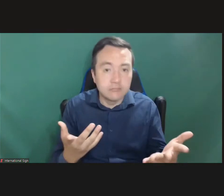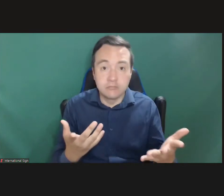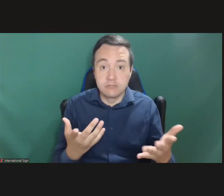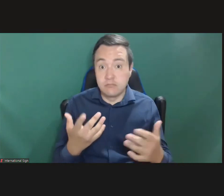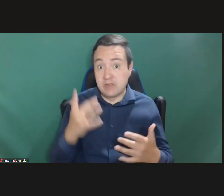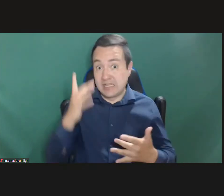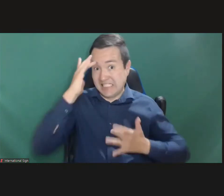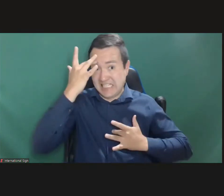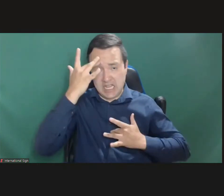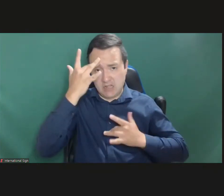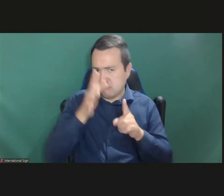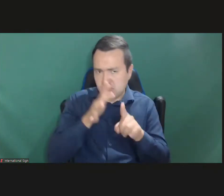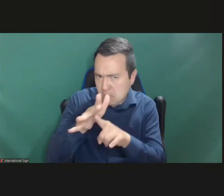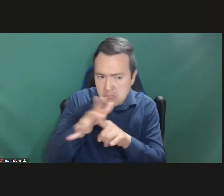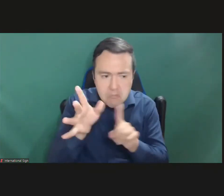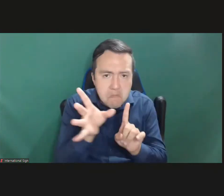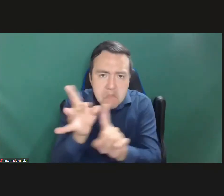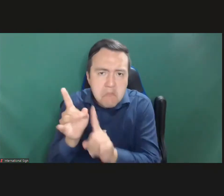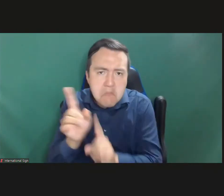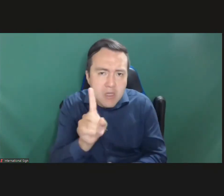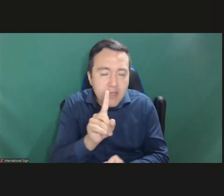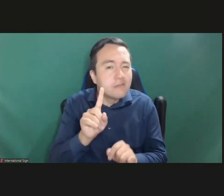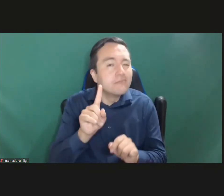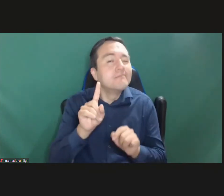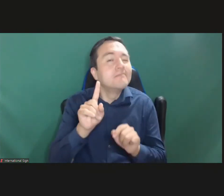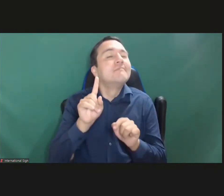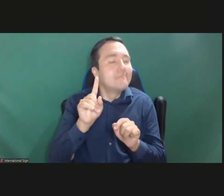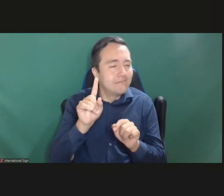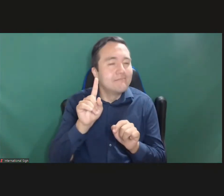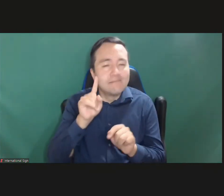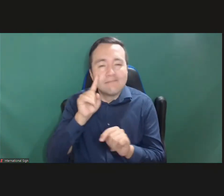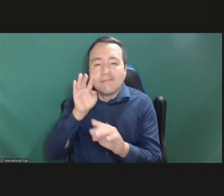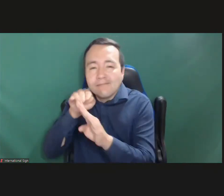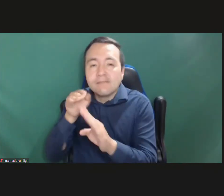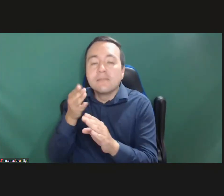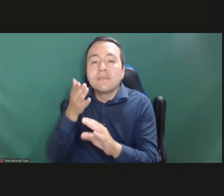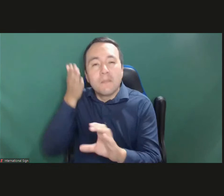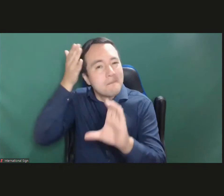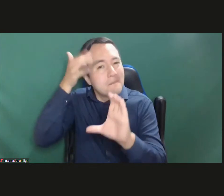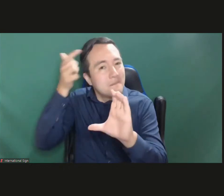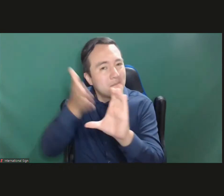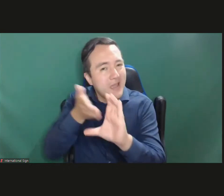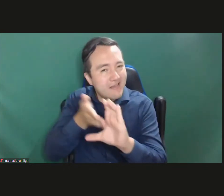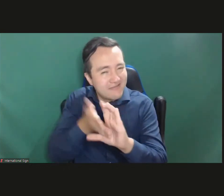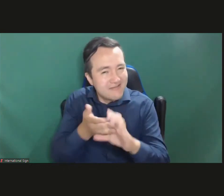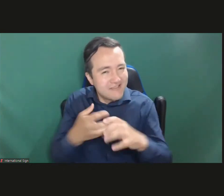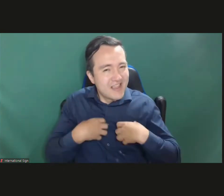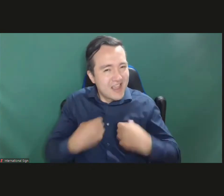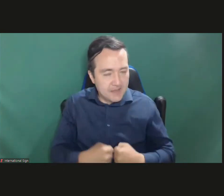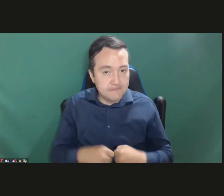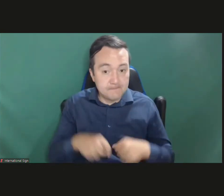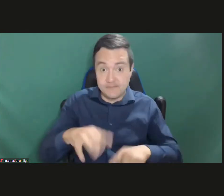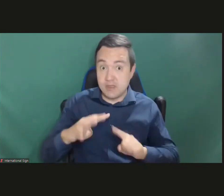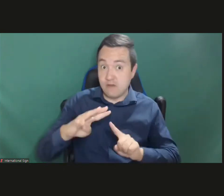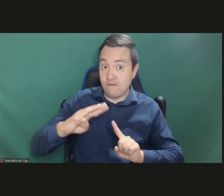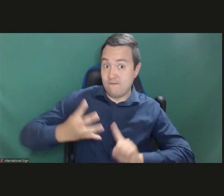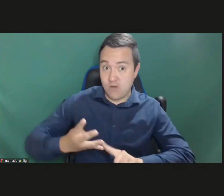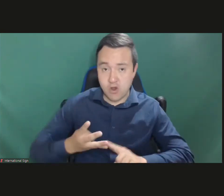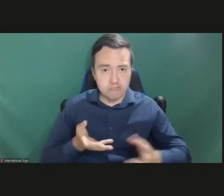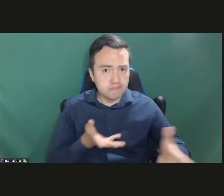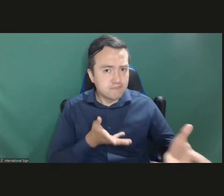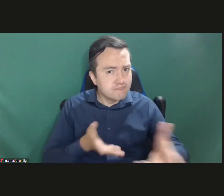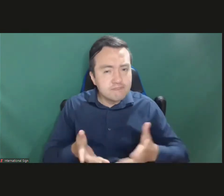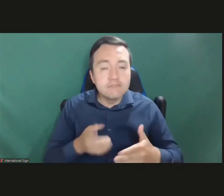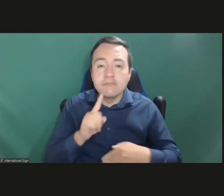NCDs, risk factors, and mental health during the time of COVID-19. In this fourth session, we are going to